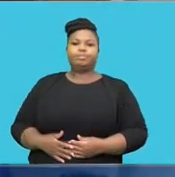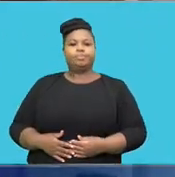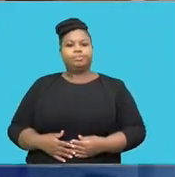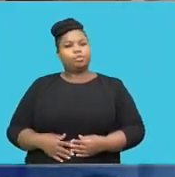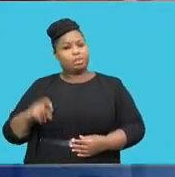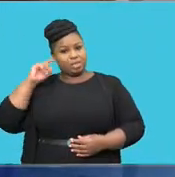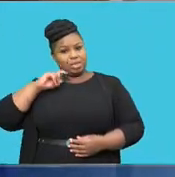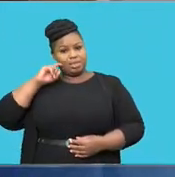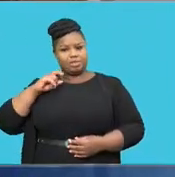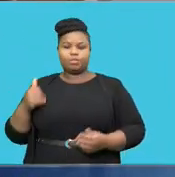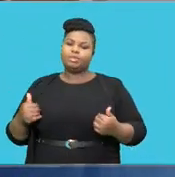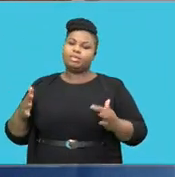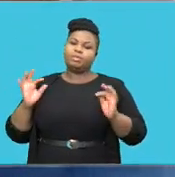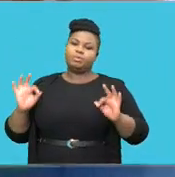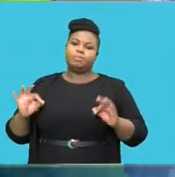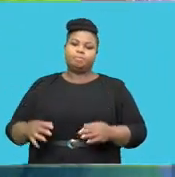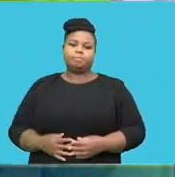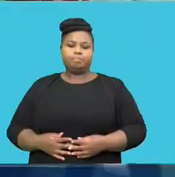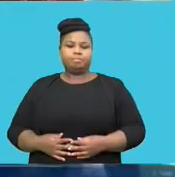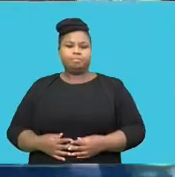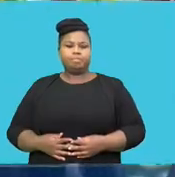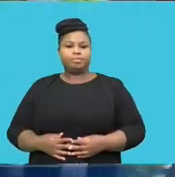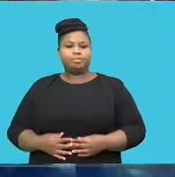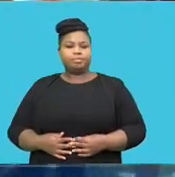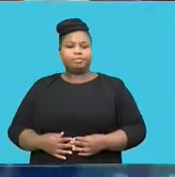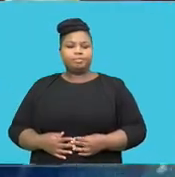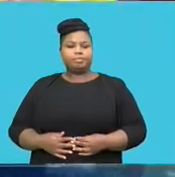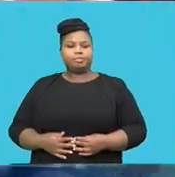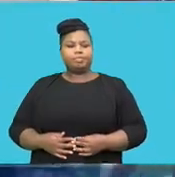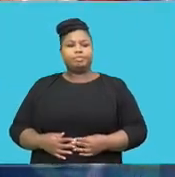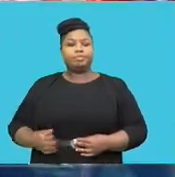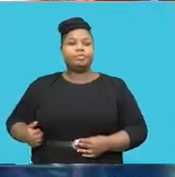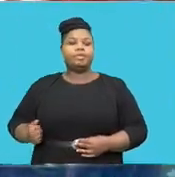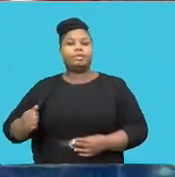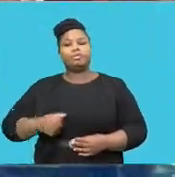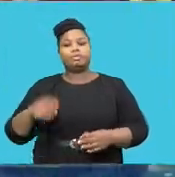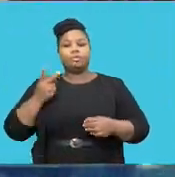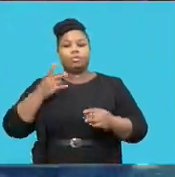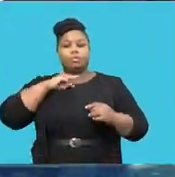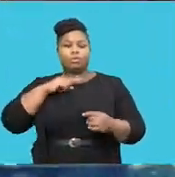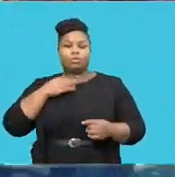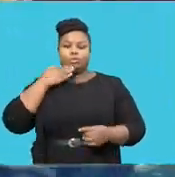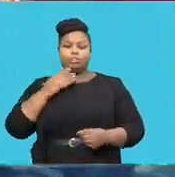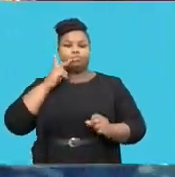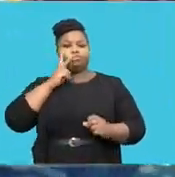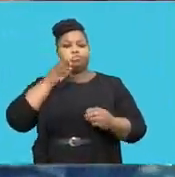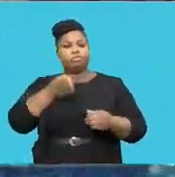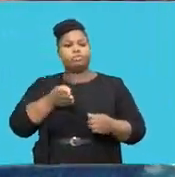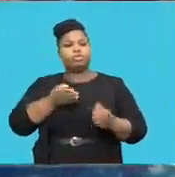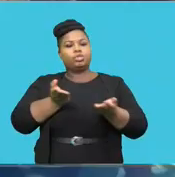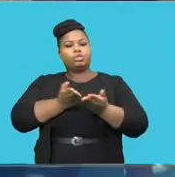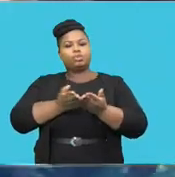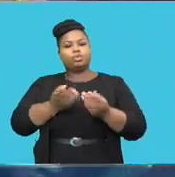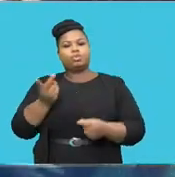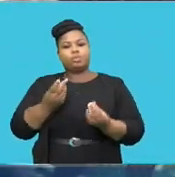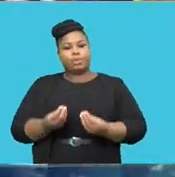age which we need to really catch this children. Mosuwe hloho wa se seng sa ditsi tse etetsweng ka jeno leng setsi sa